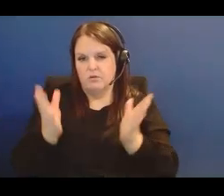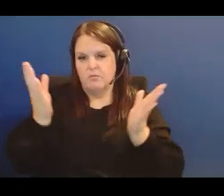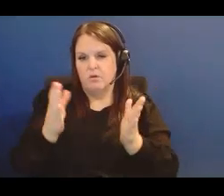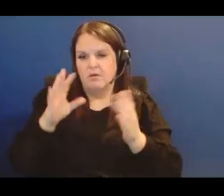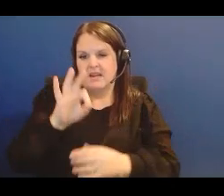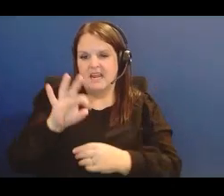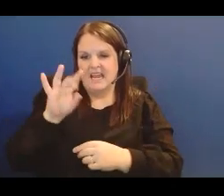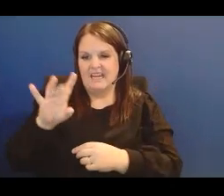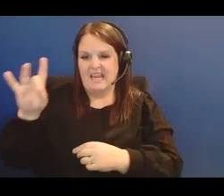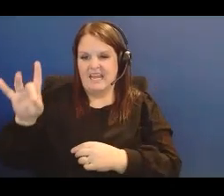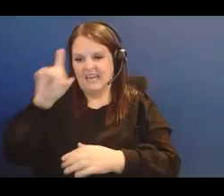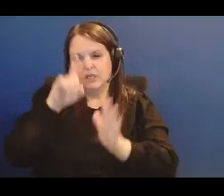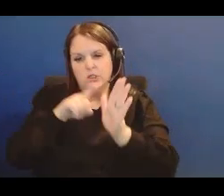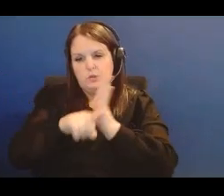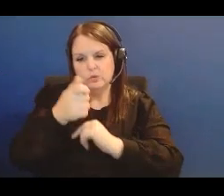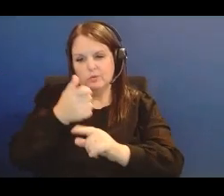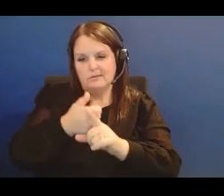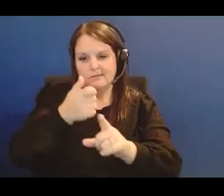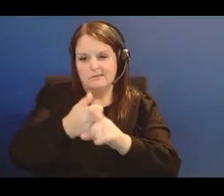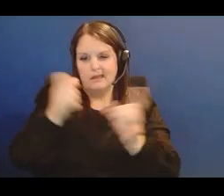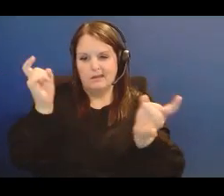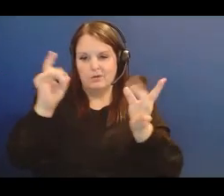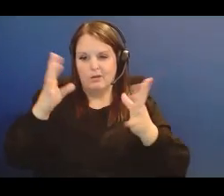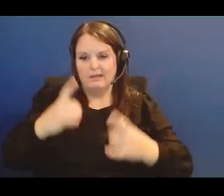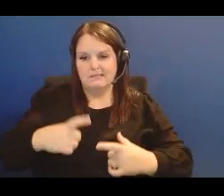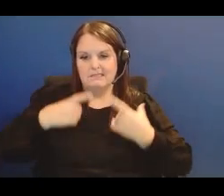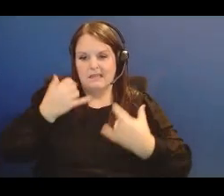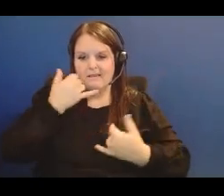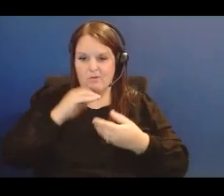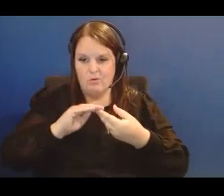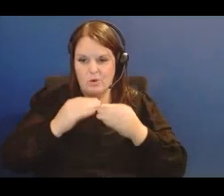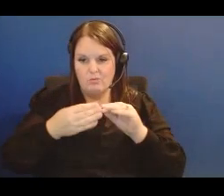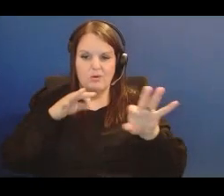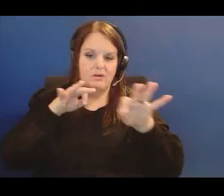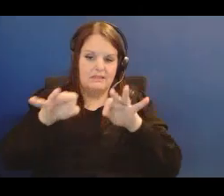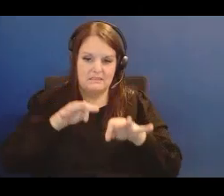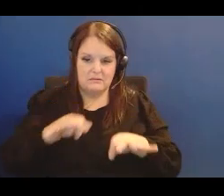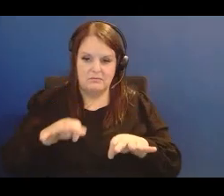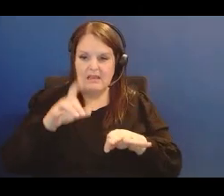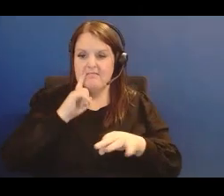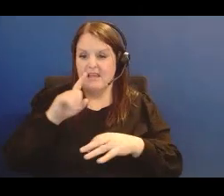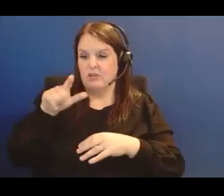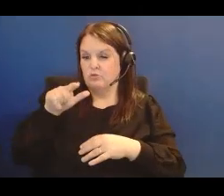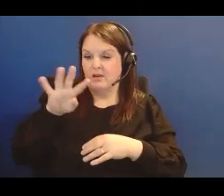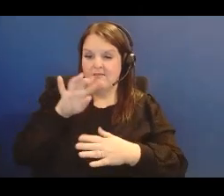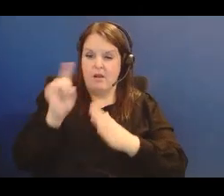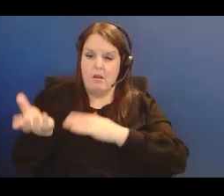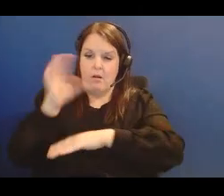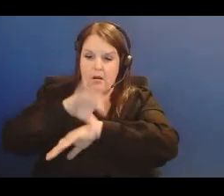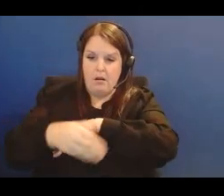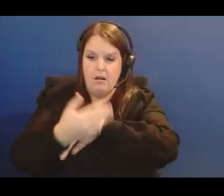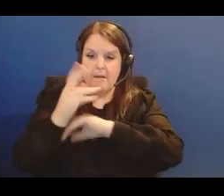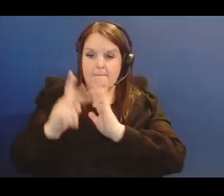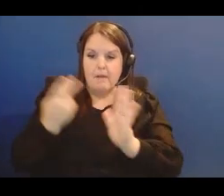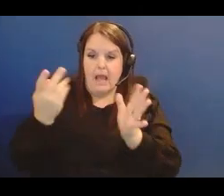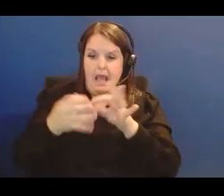988 Suicide and Crisis Lifeline. And to just explain that that is a 24-hour bilingual